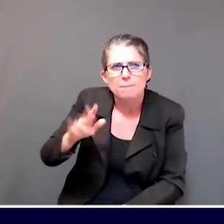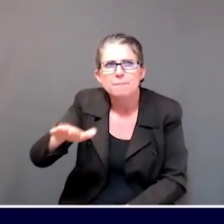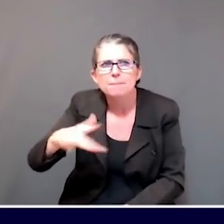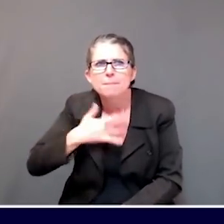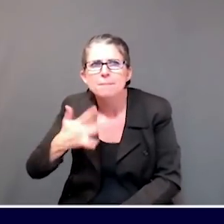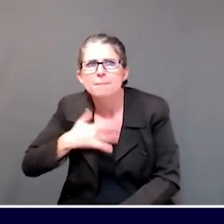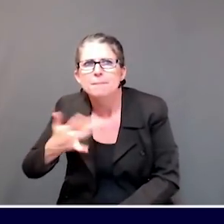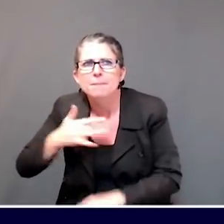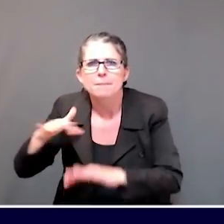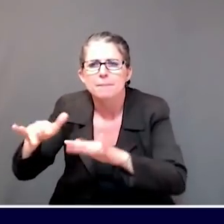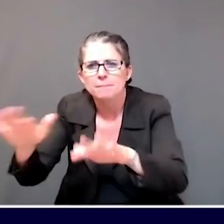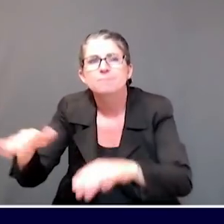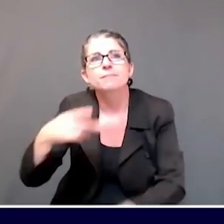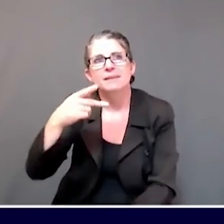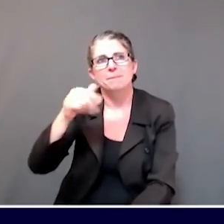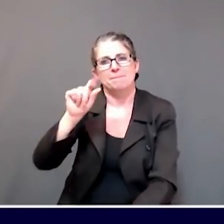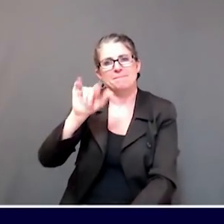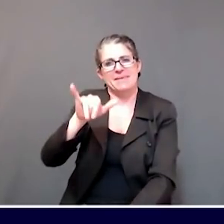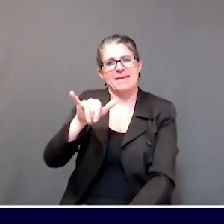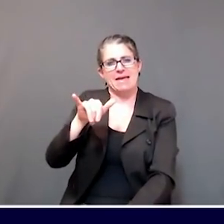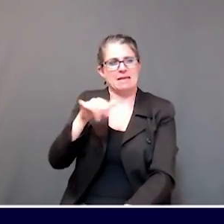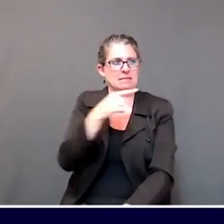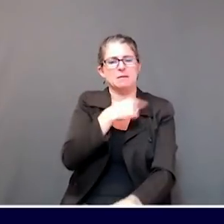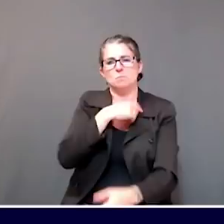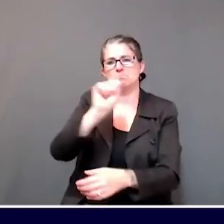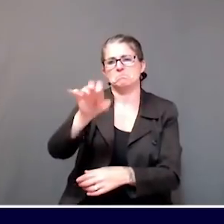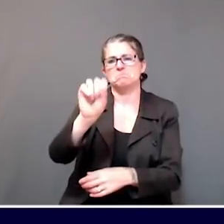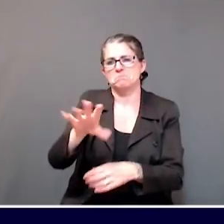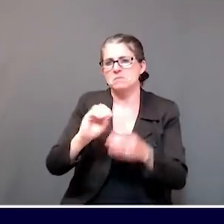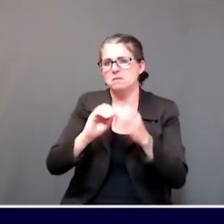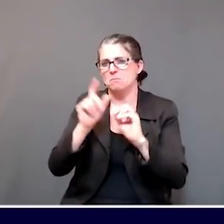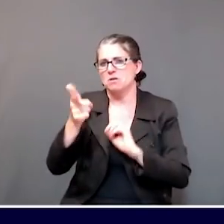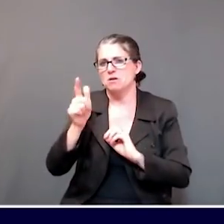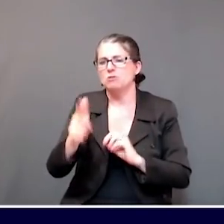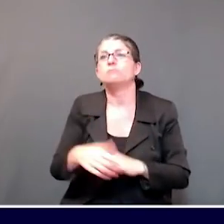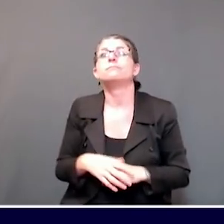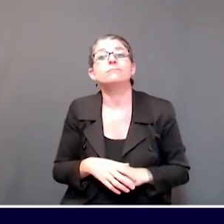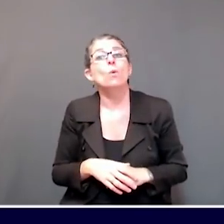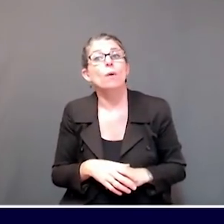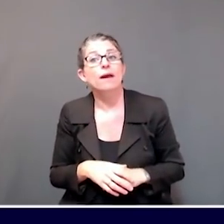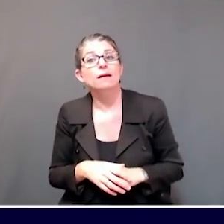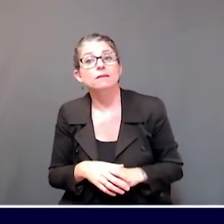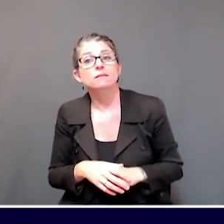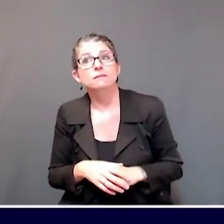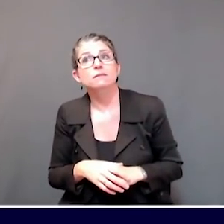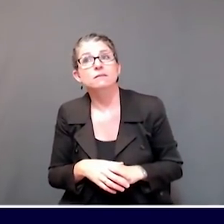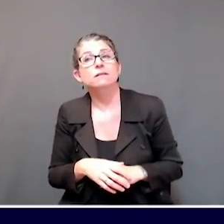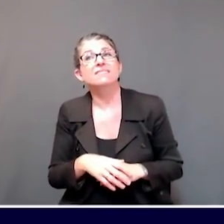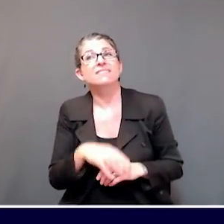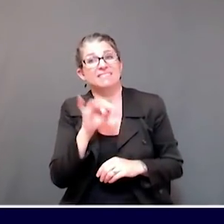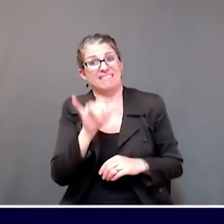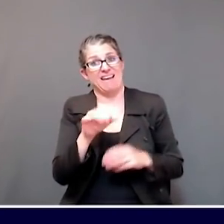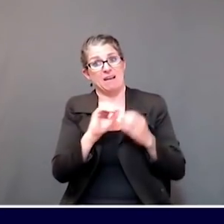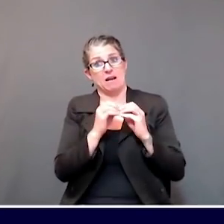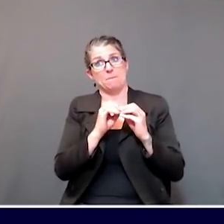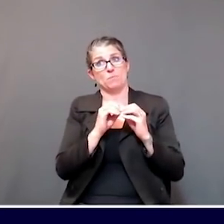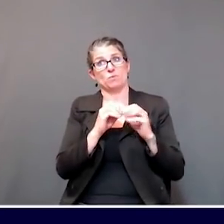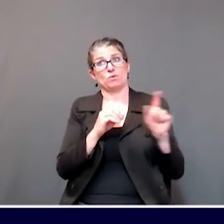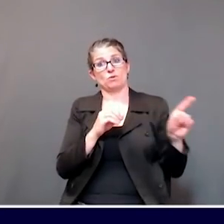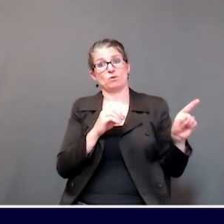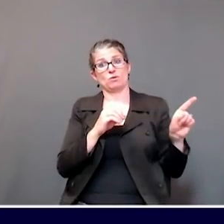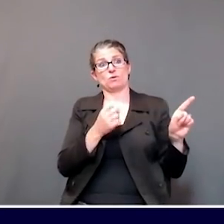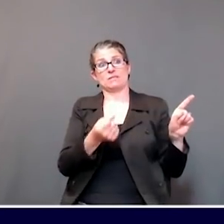I also wanted to ask, in addition to that total number, how many of those are people of color, and how many speak